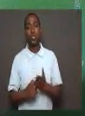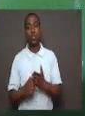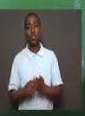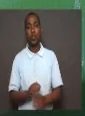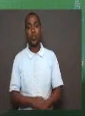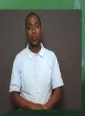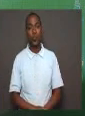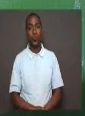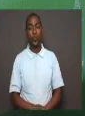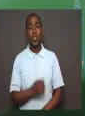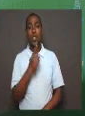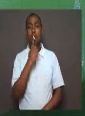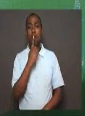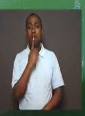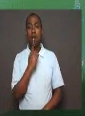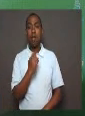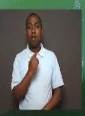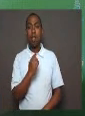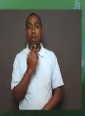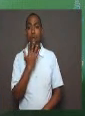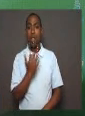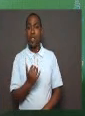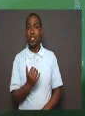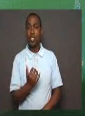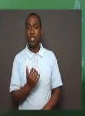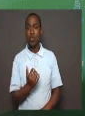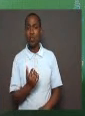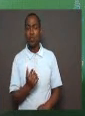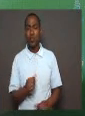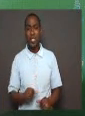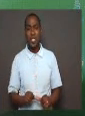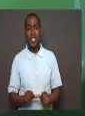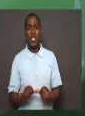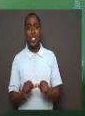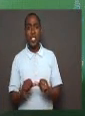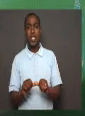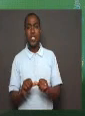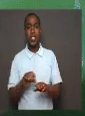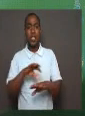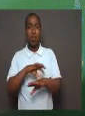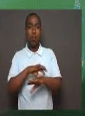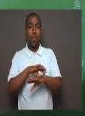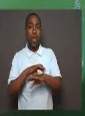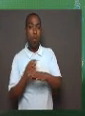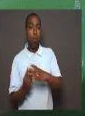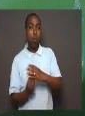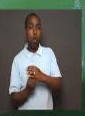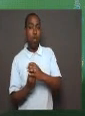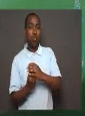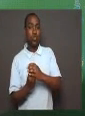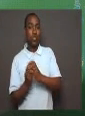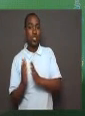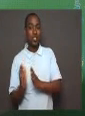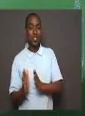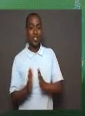Red blood cells are produced continuously in the bone marrow from stem cells at